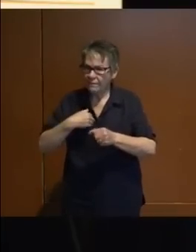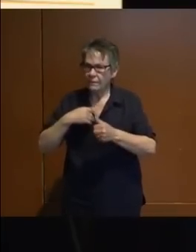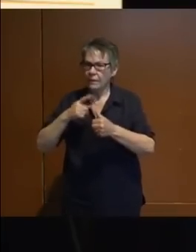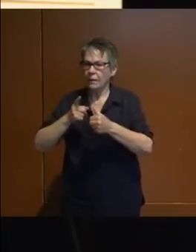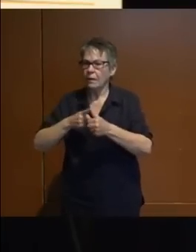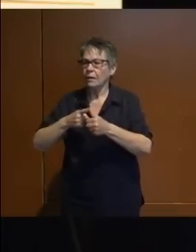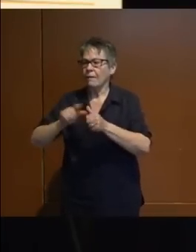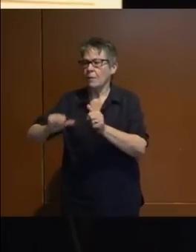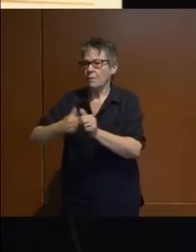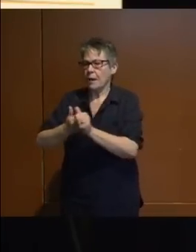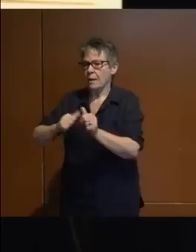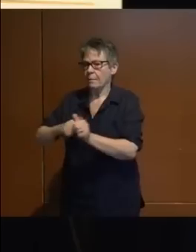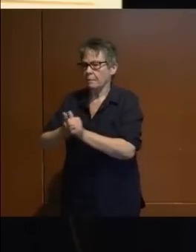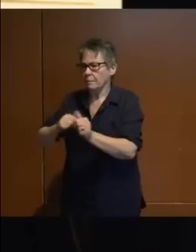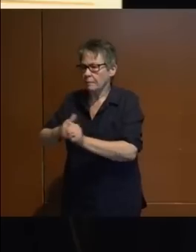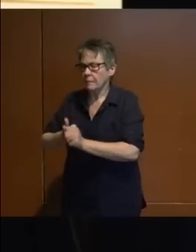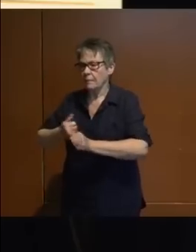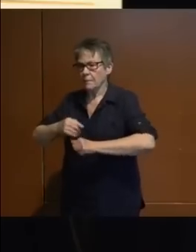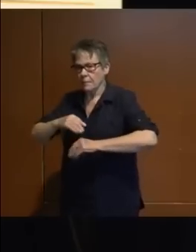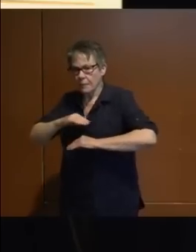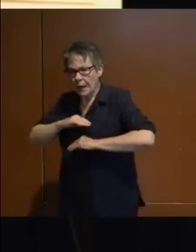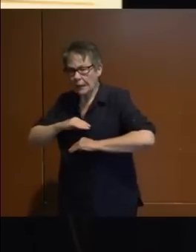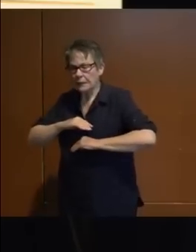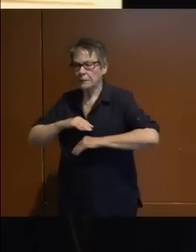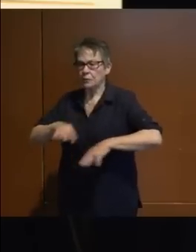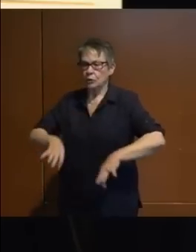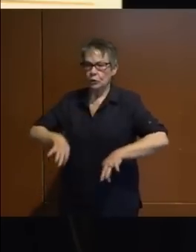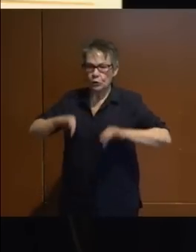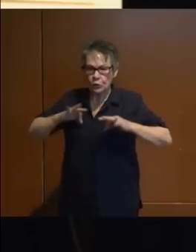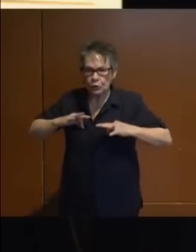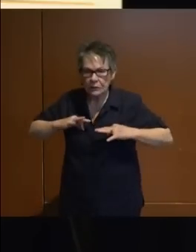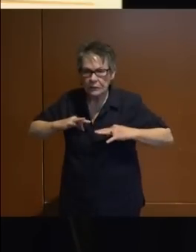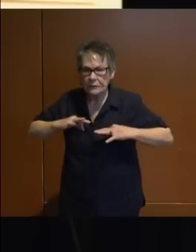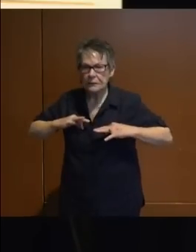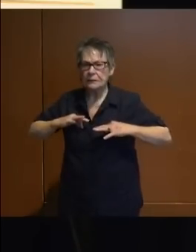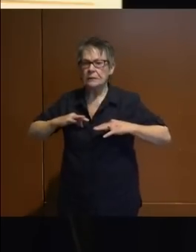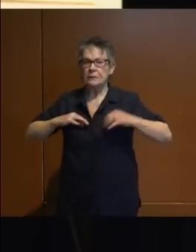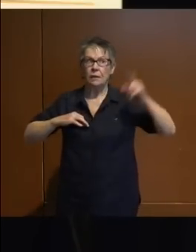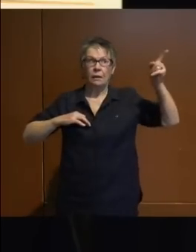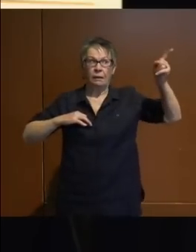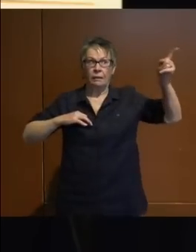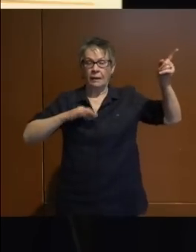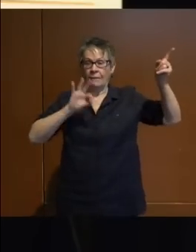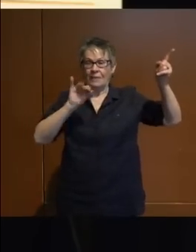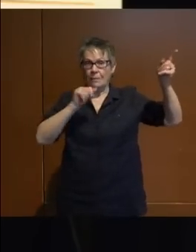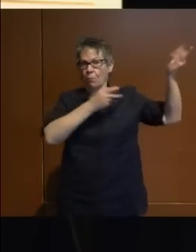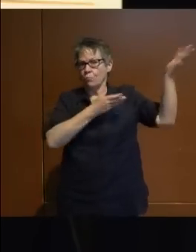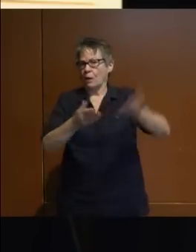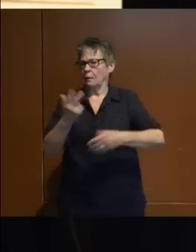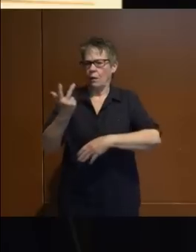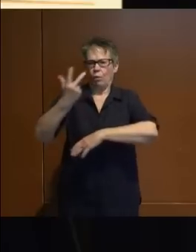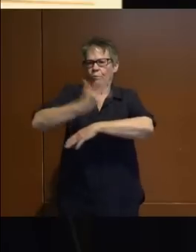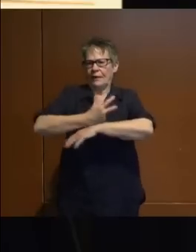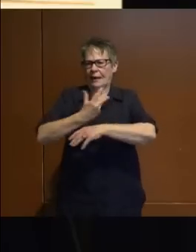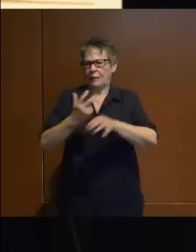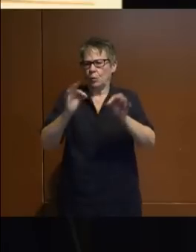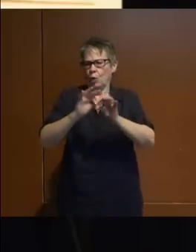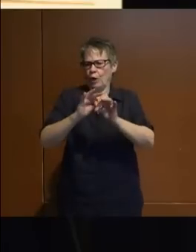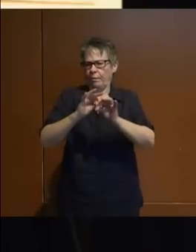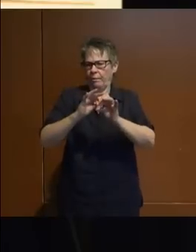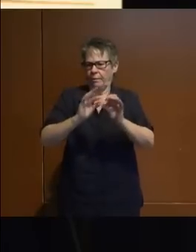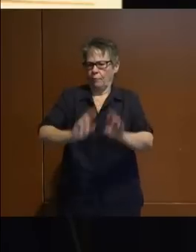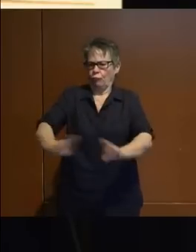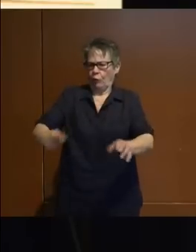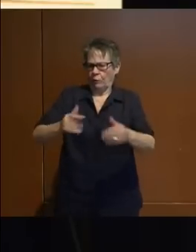for as many weeks or months that we have to run. And I also want to say, and the Colonel was